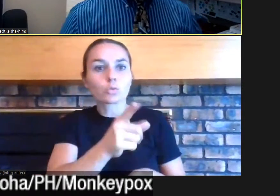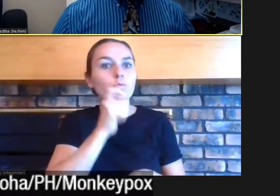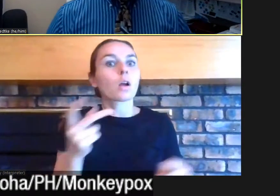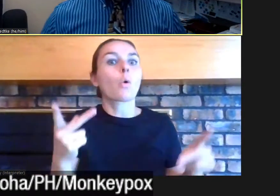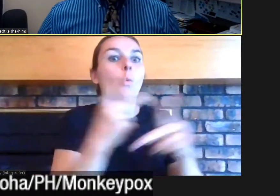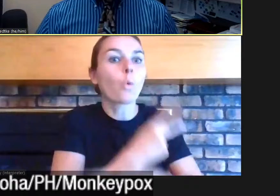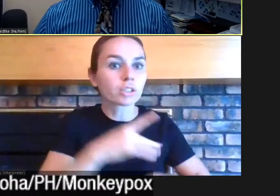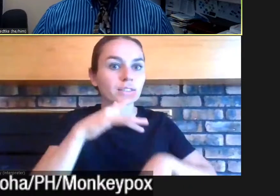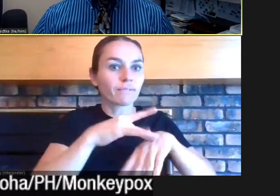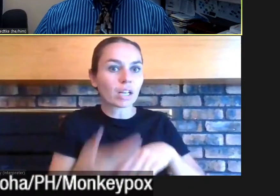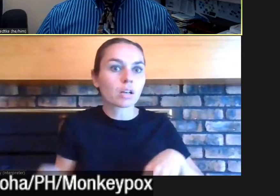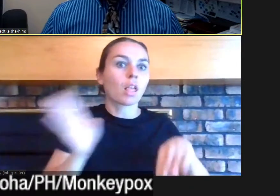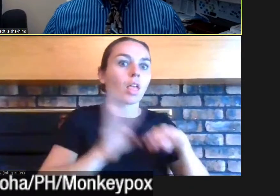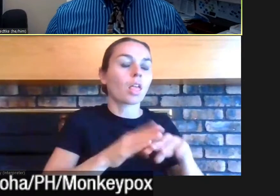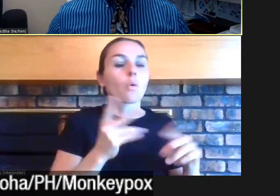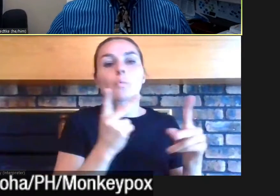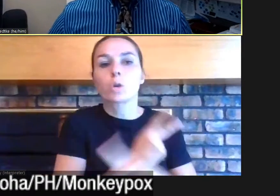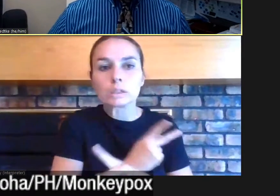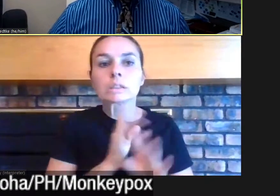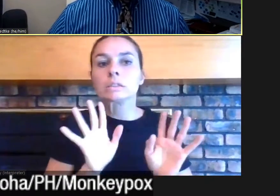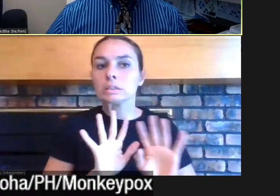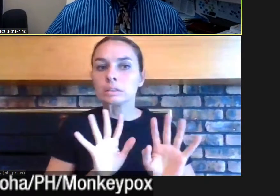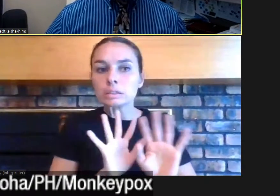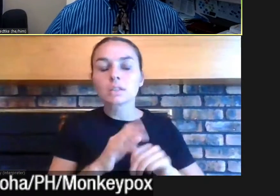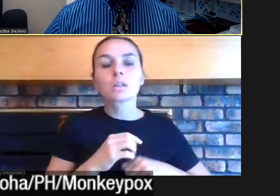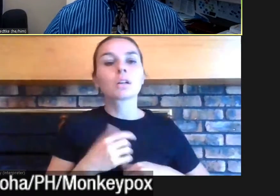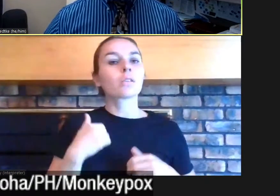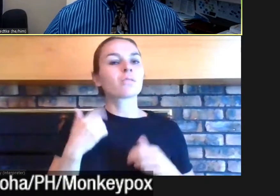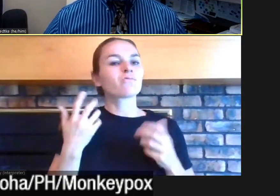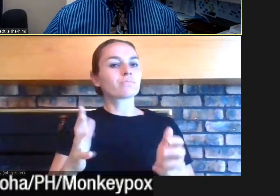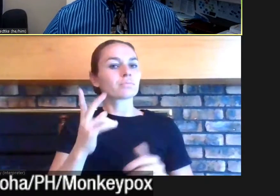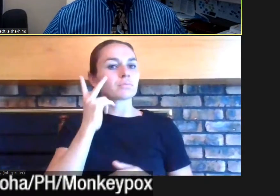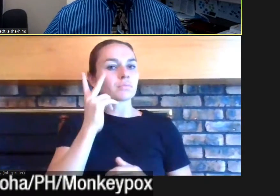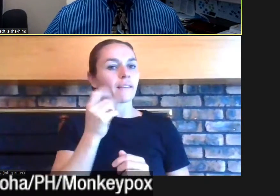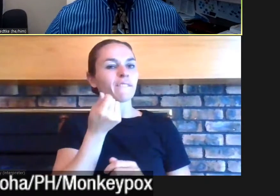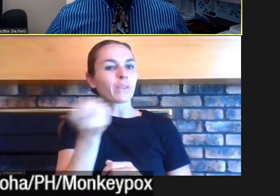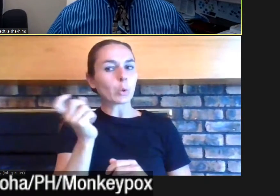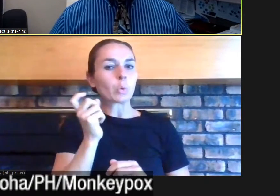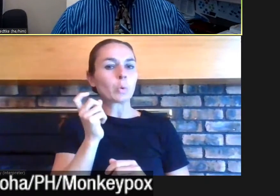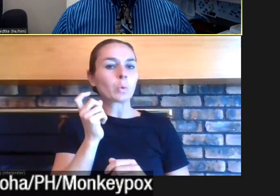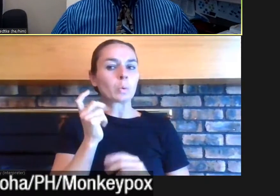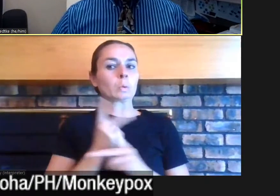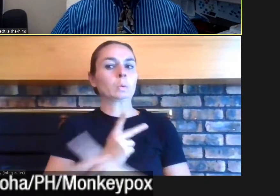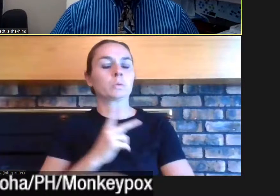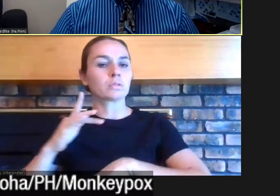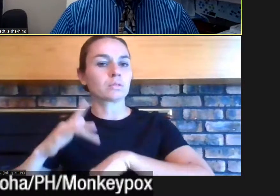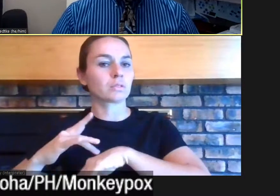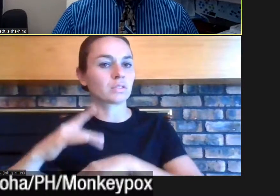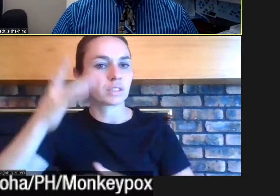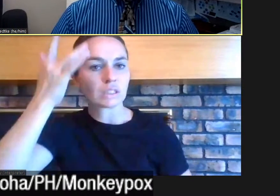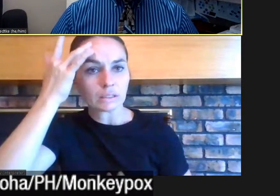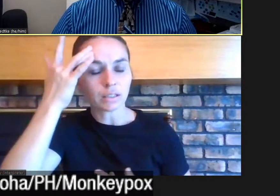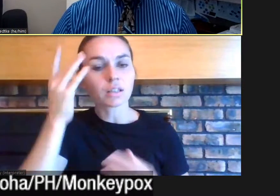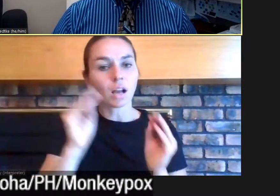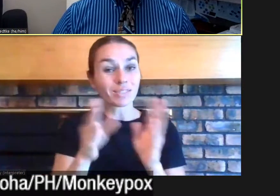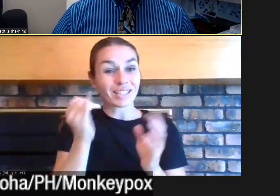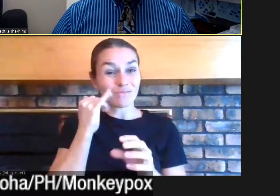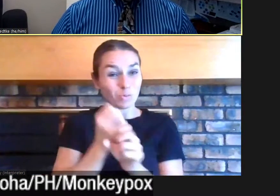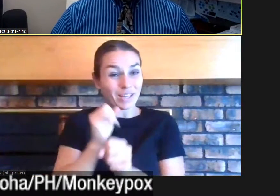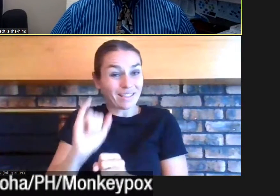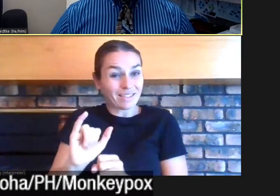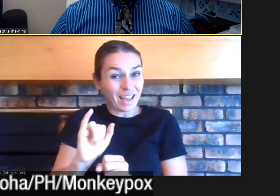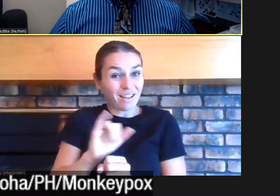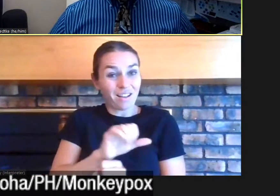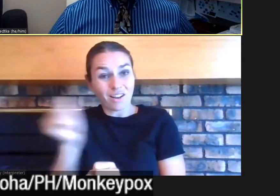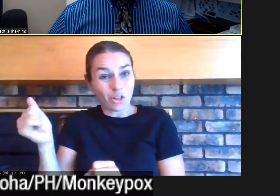on top of this virus. And we've seen a few of those cases. And those cases, of course, can lead to more severe infections and hospitalization.